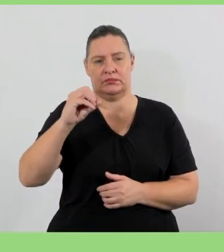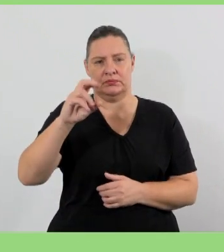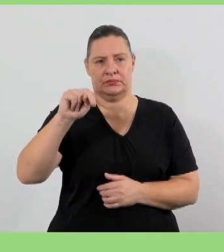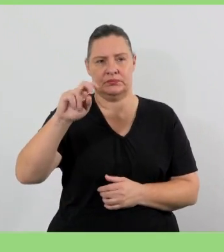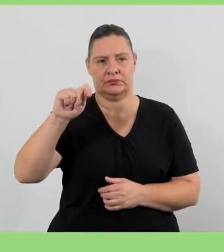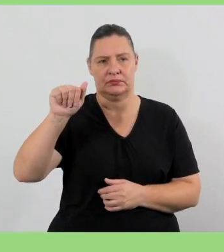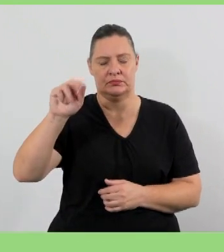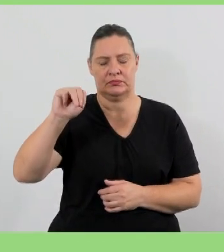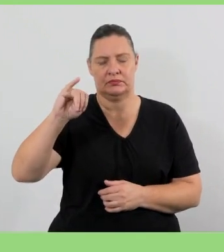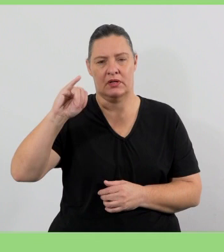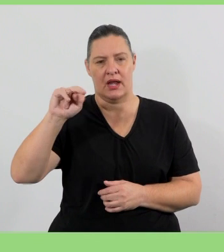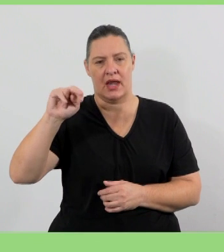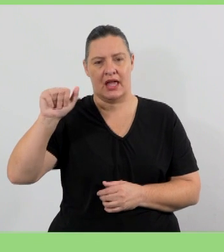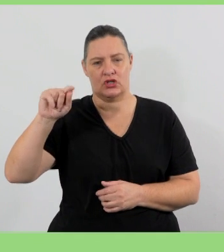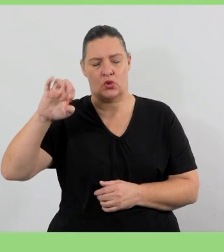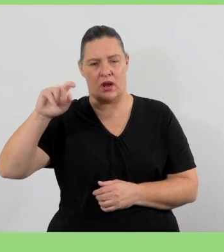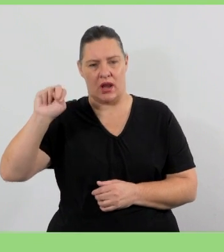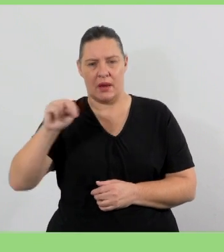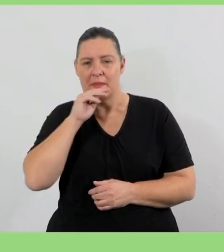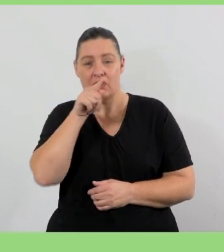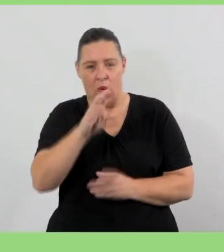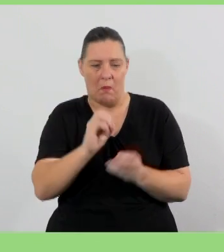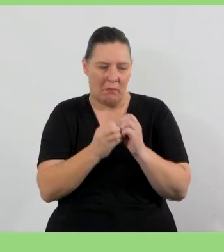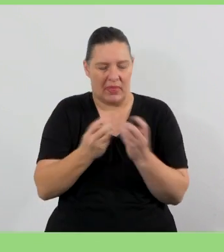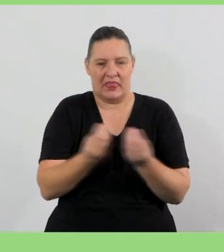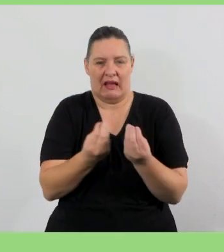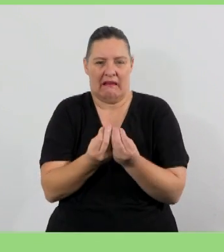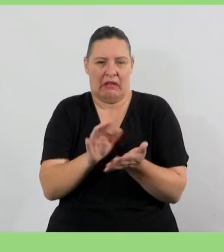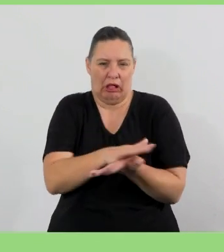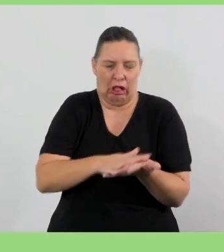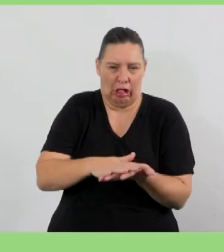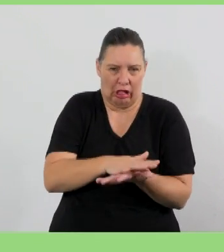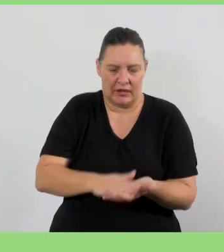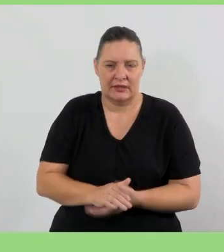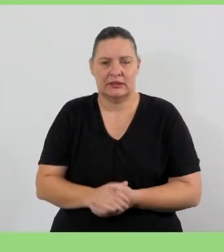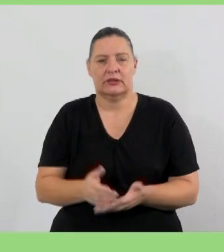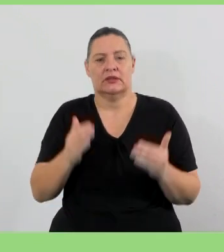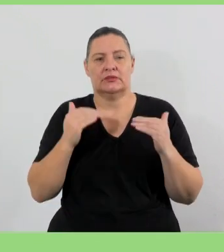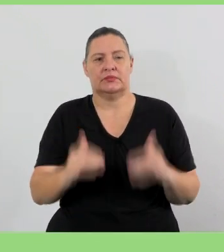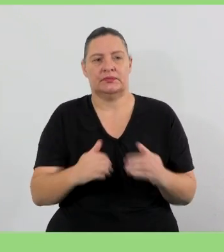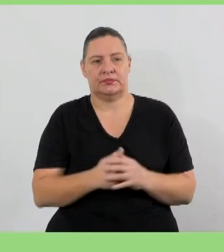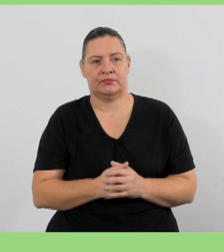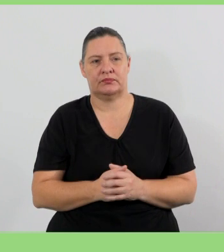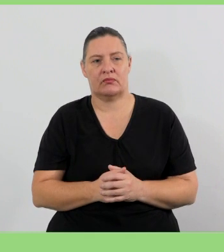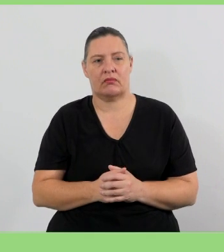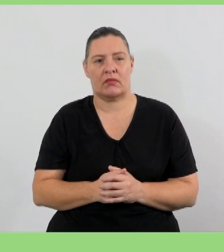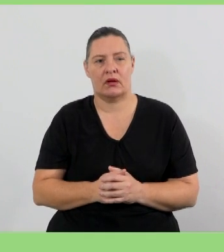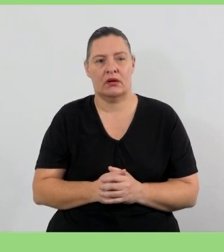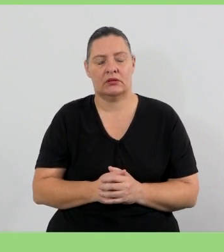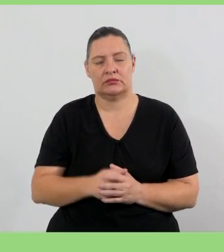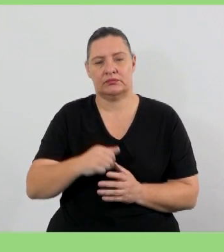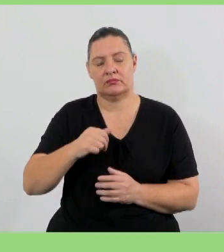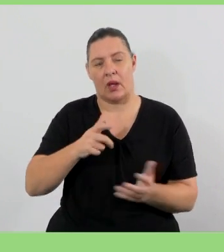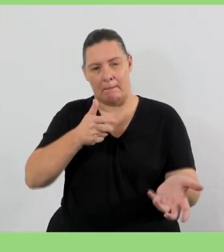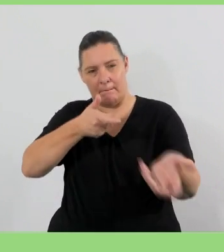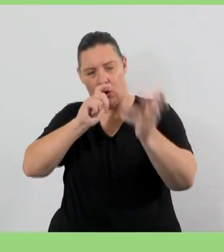is an action of making something dirty or impure. Our next term is poaching. So